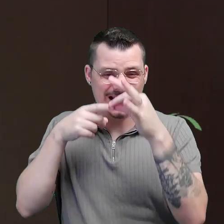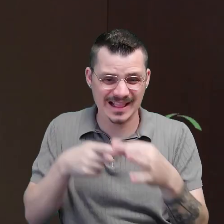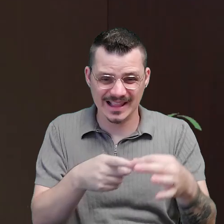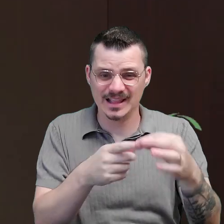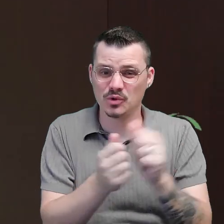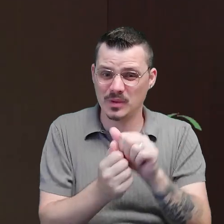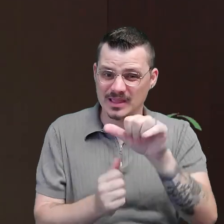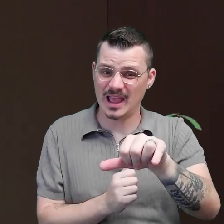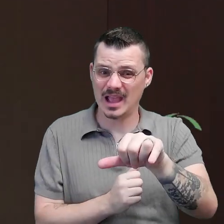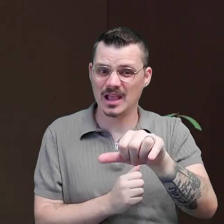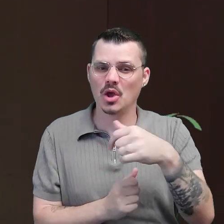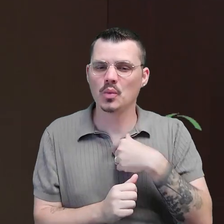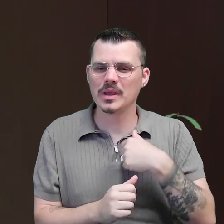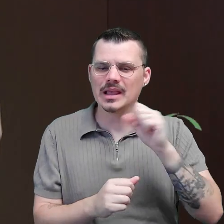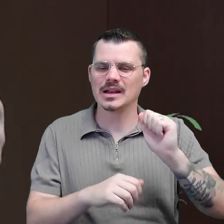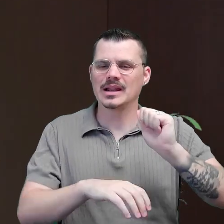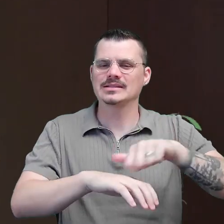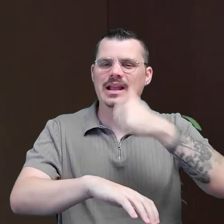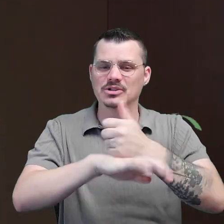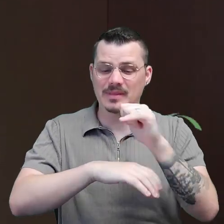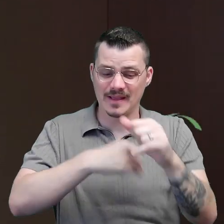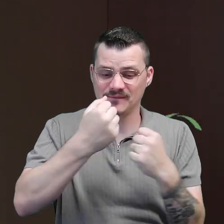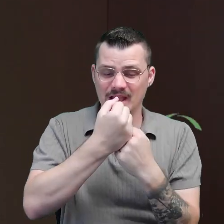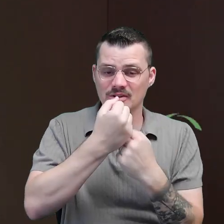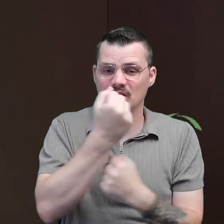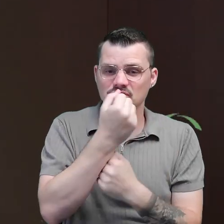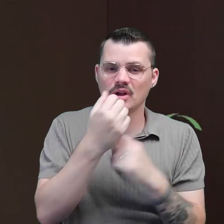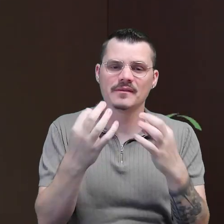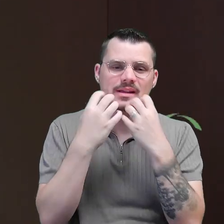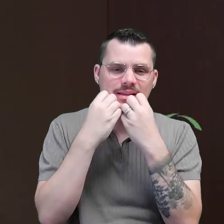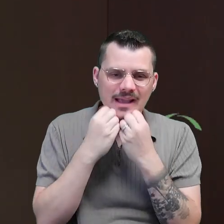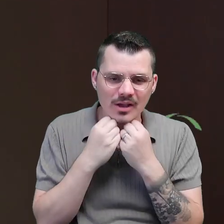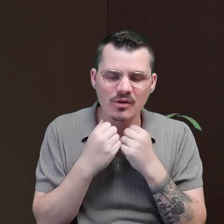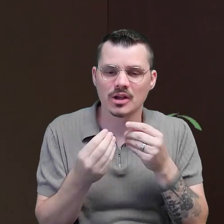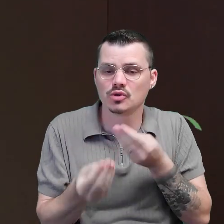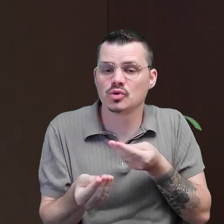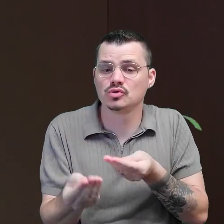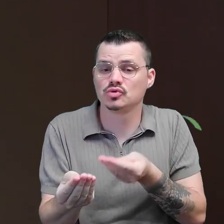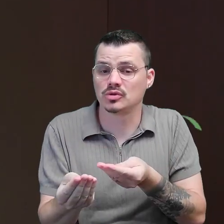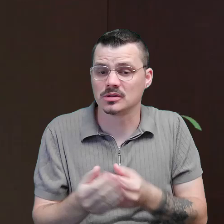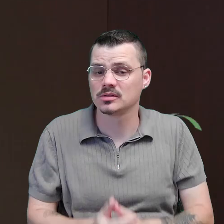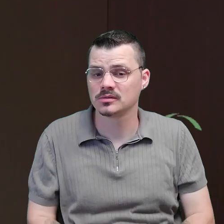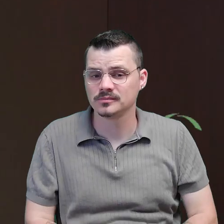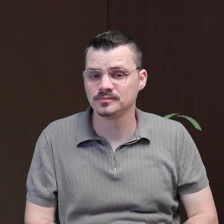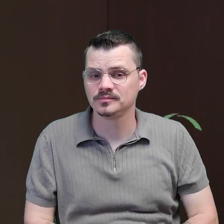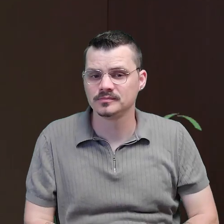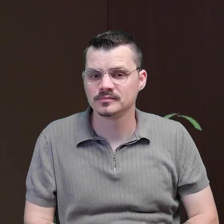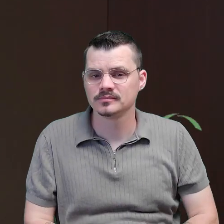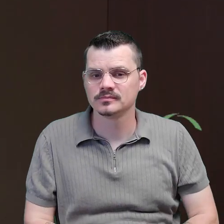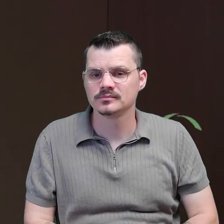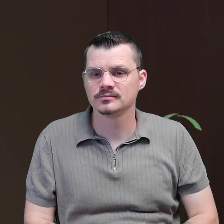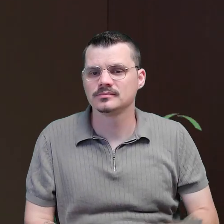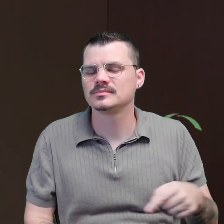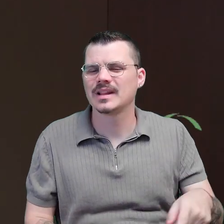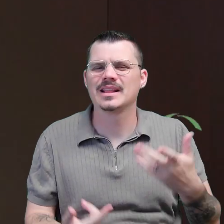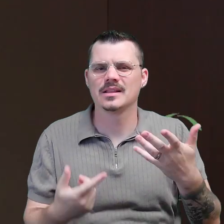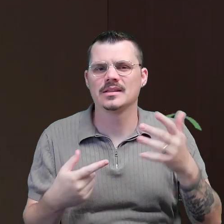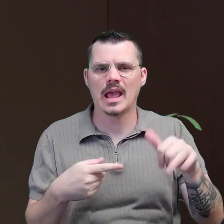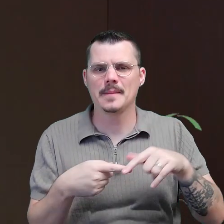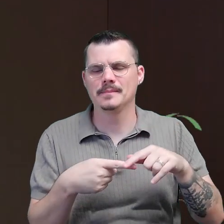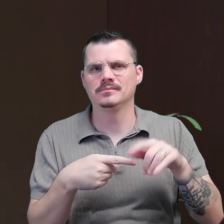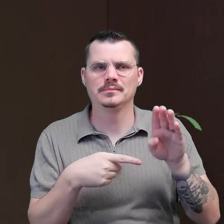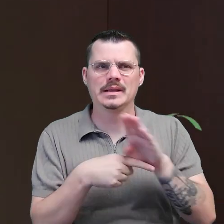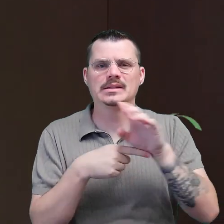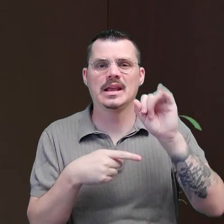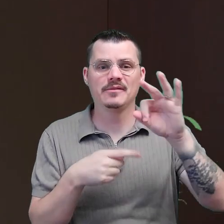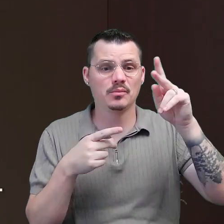lead with this, we establish a foundation of caring and nurturing. This business of